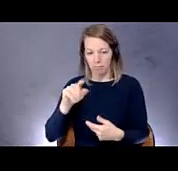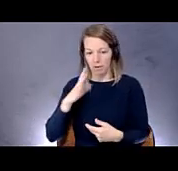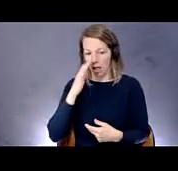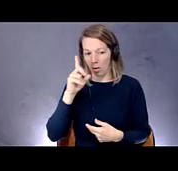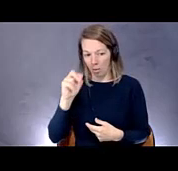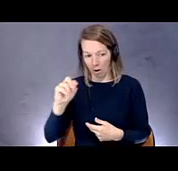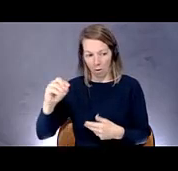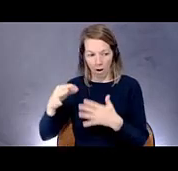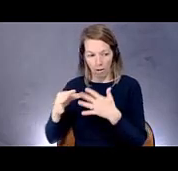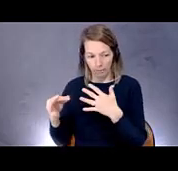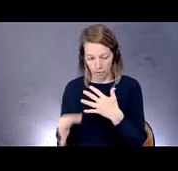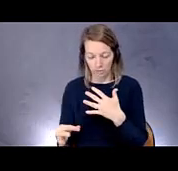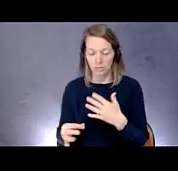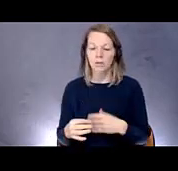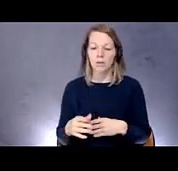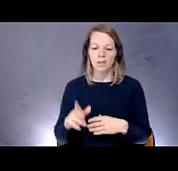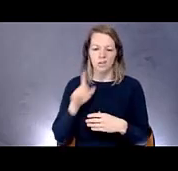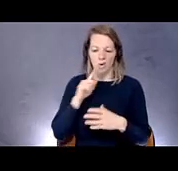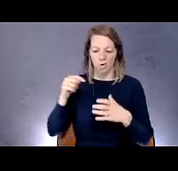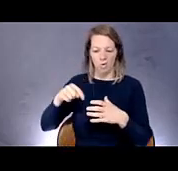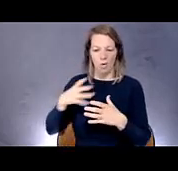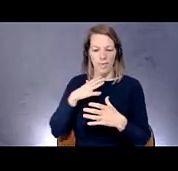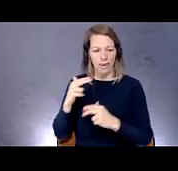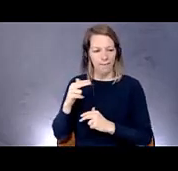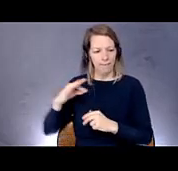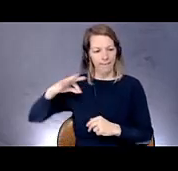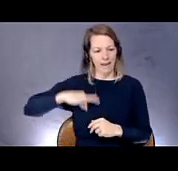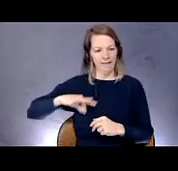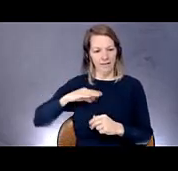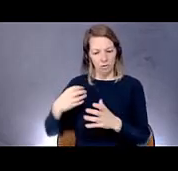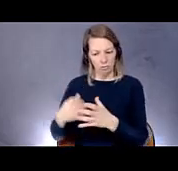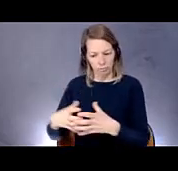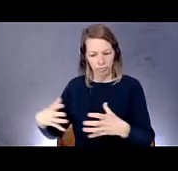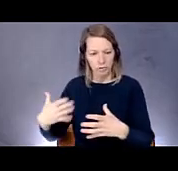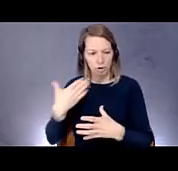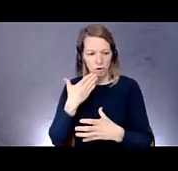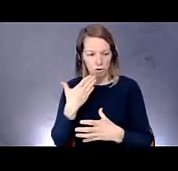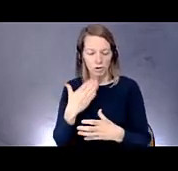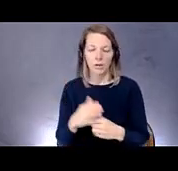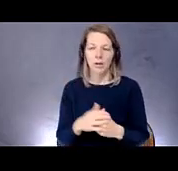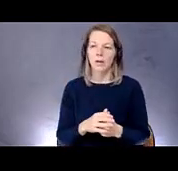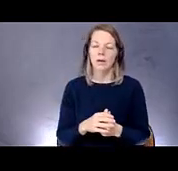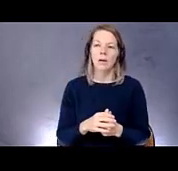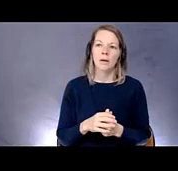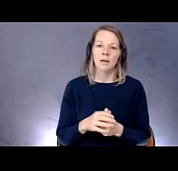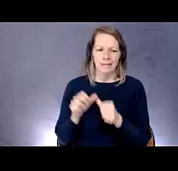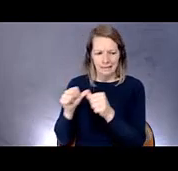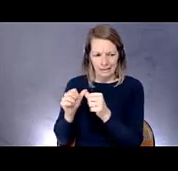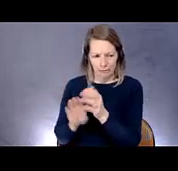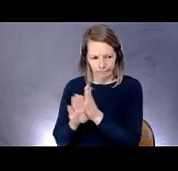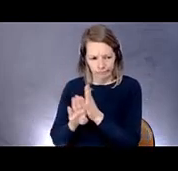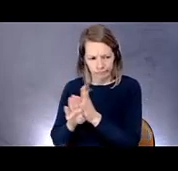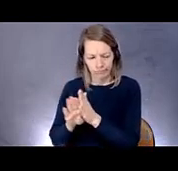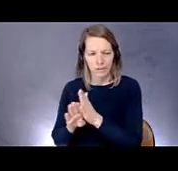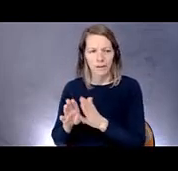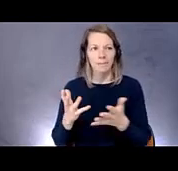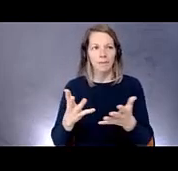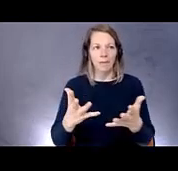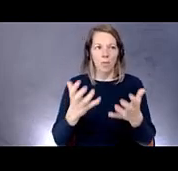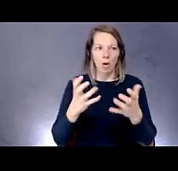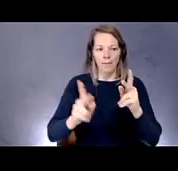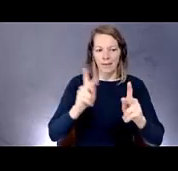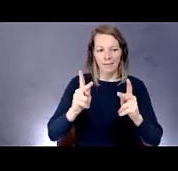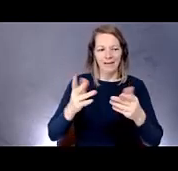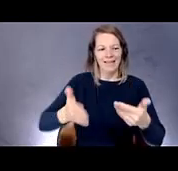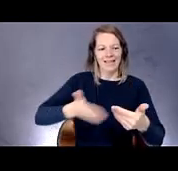sure that we're building out that benefit further, and we're going to continue to have conversations, but we really want to make sure that we're making it easy for people to find that plan. And